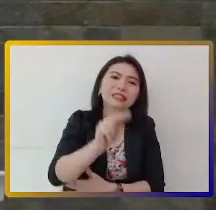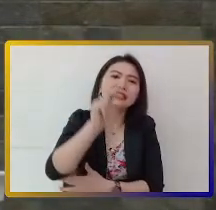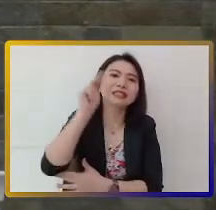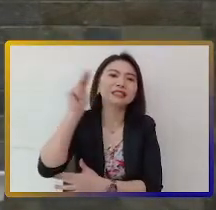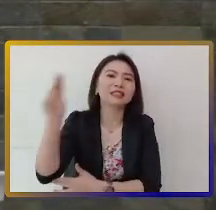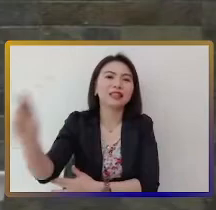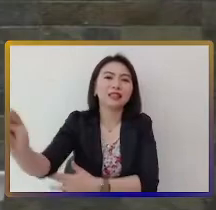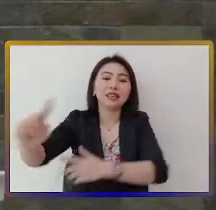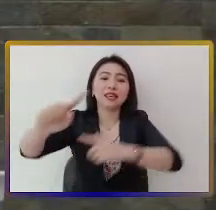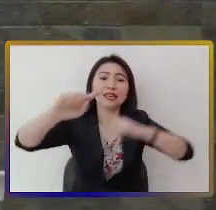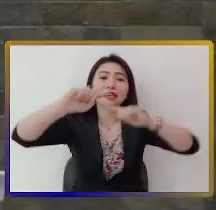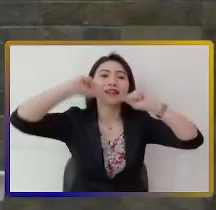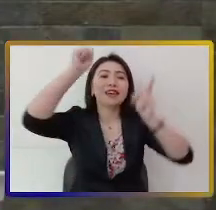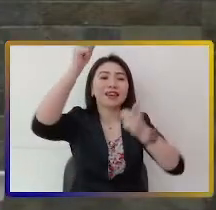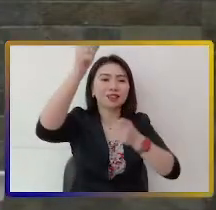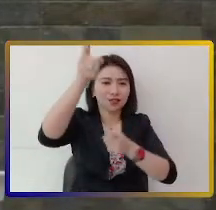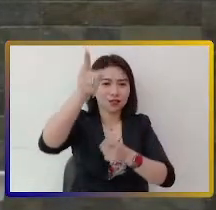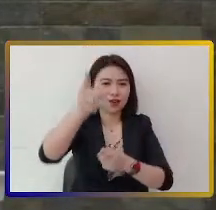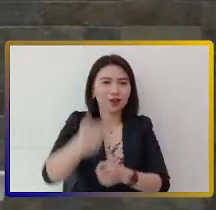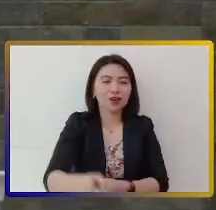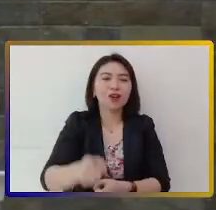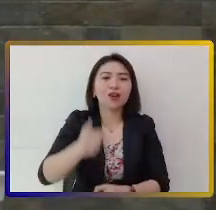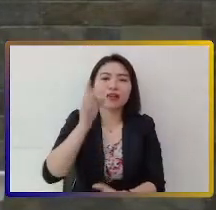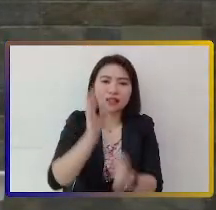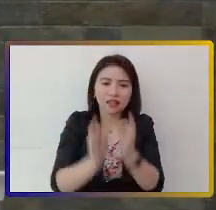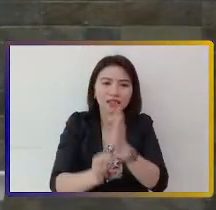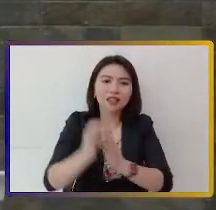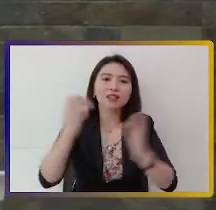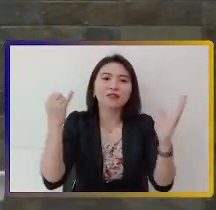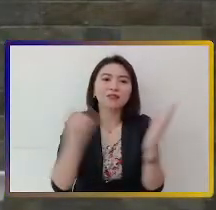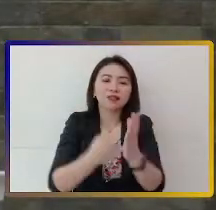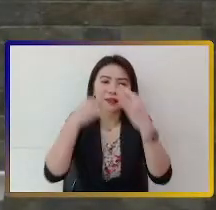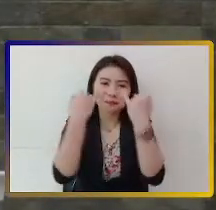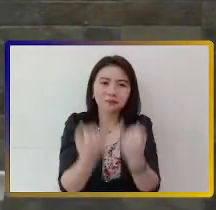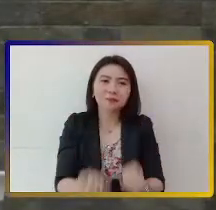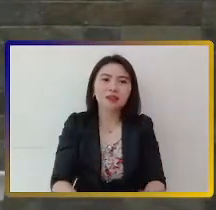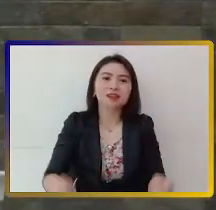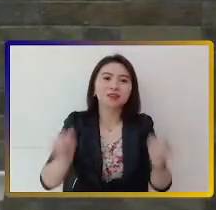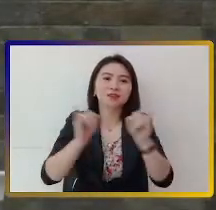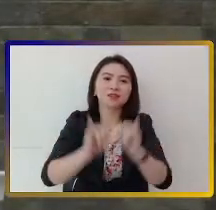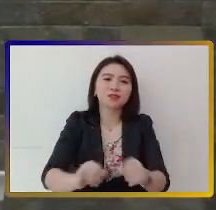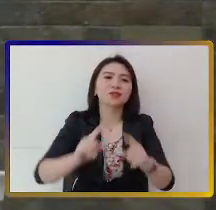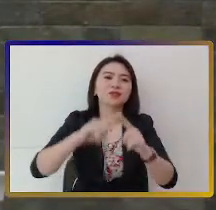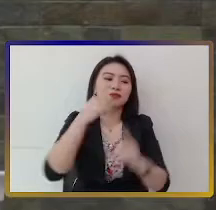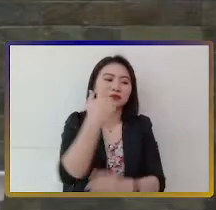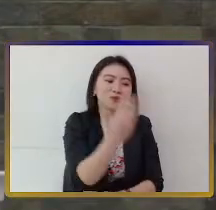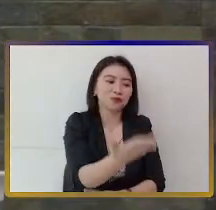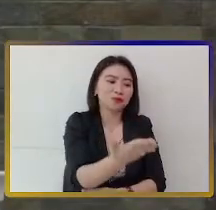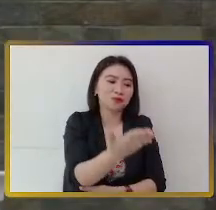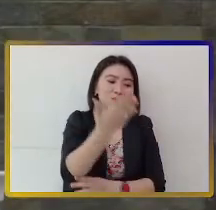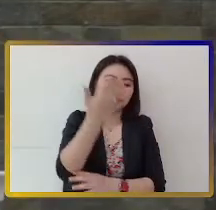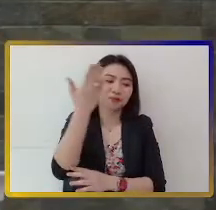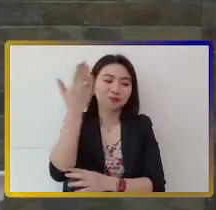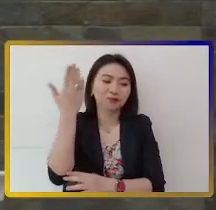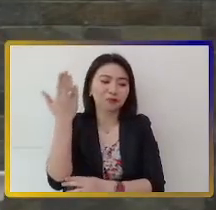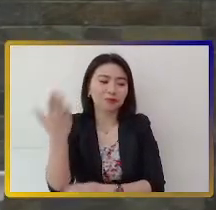really needing an answer, if it matters to you,